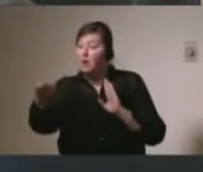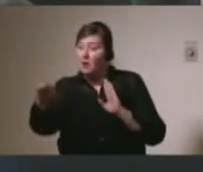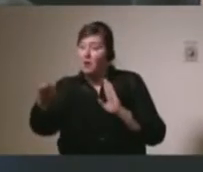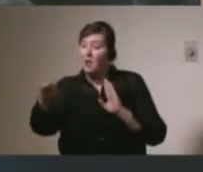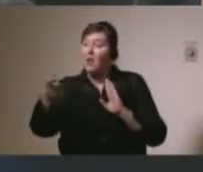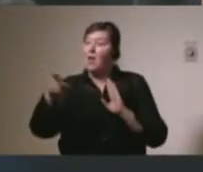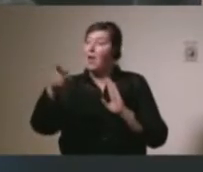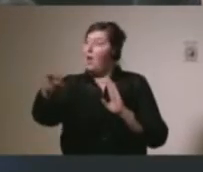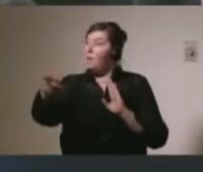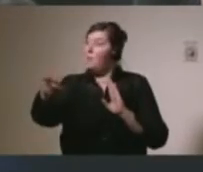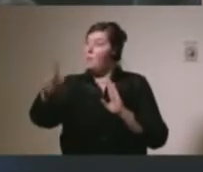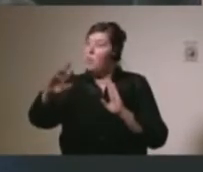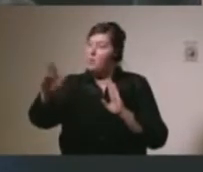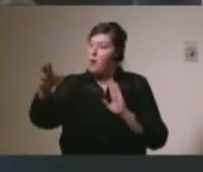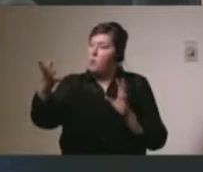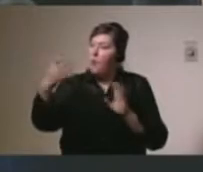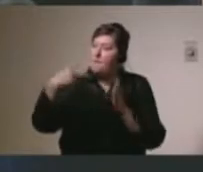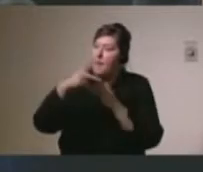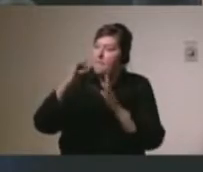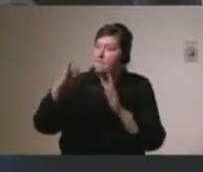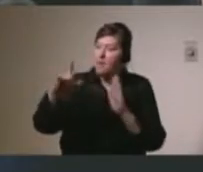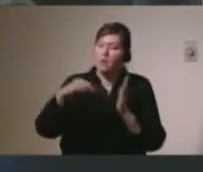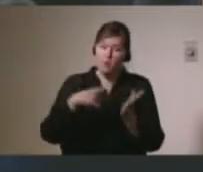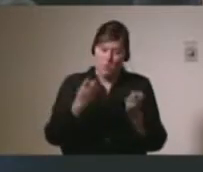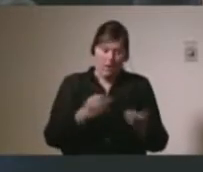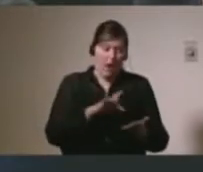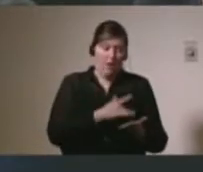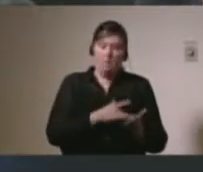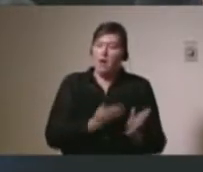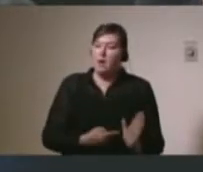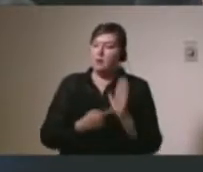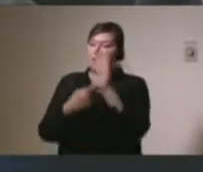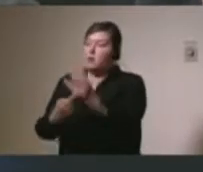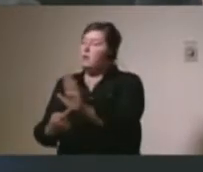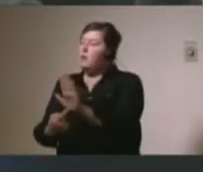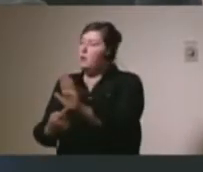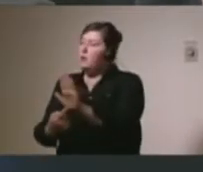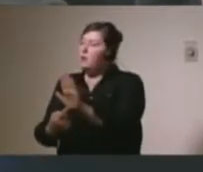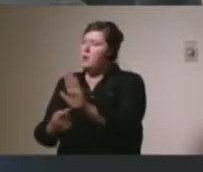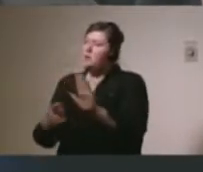of the financial things that are available through that avenue?